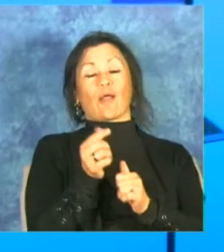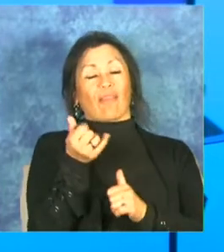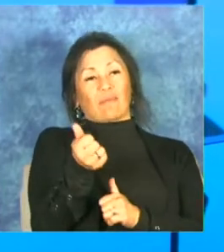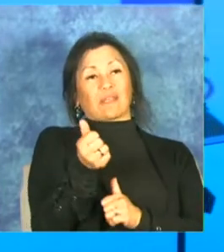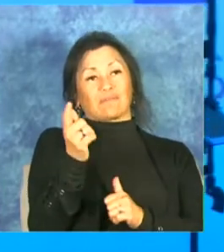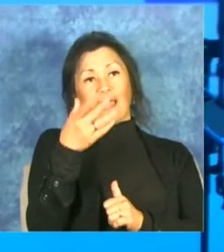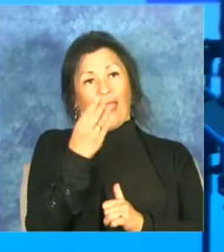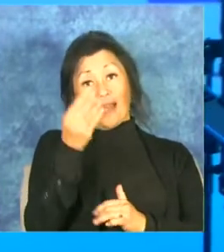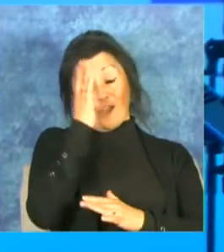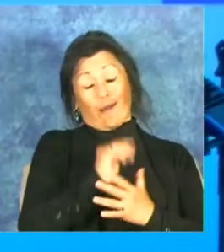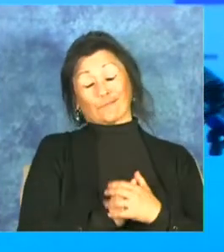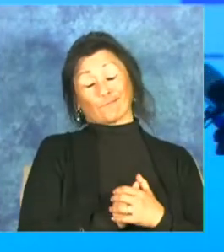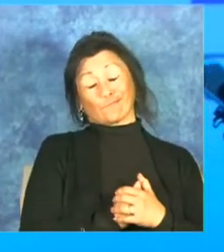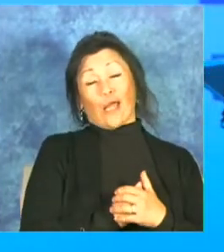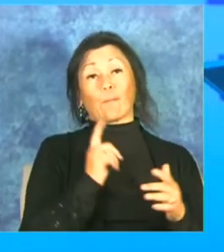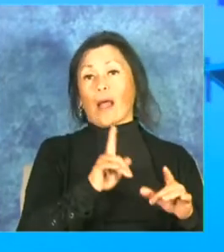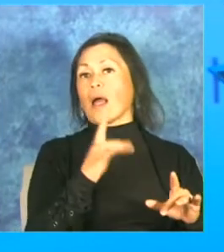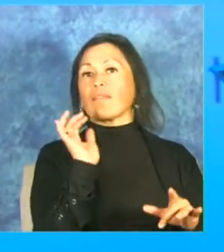God.